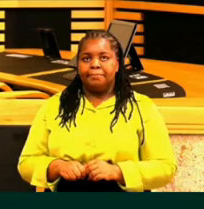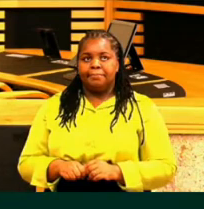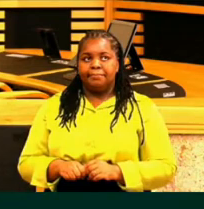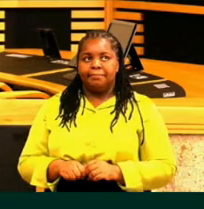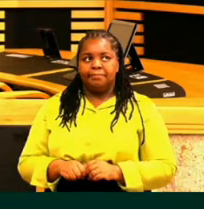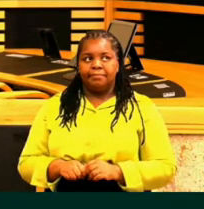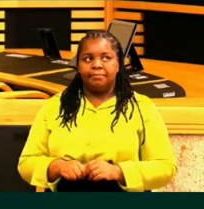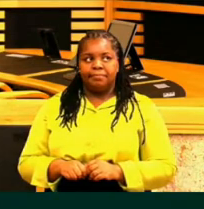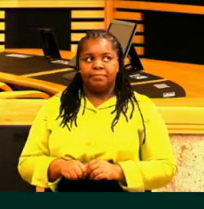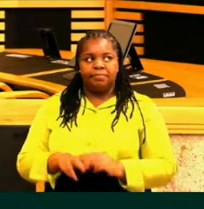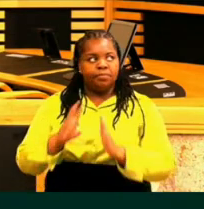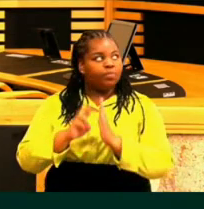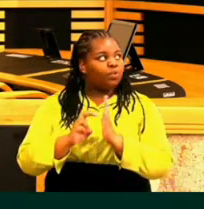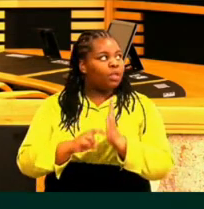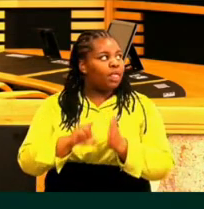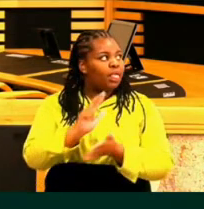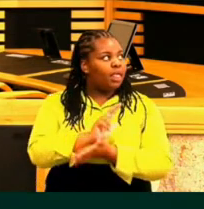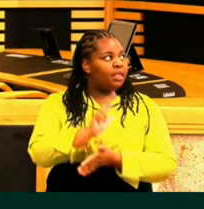18.21